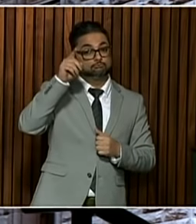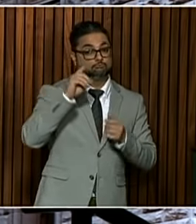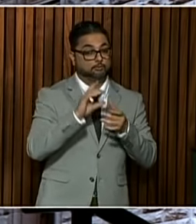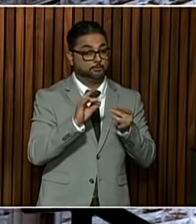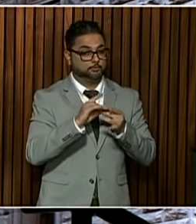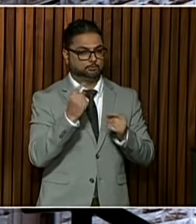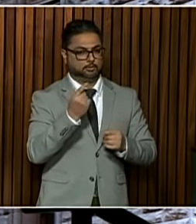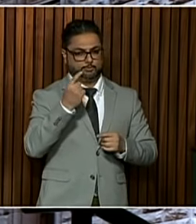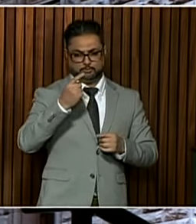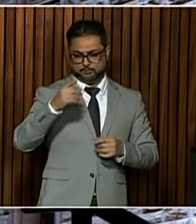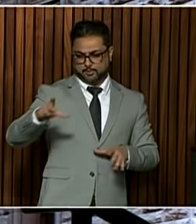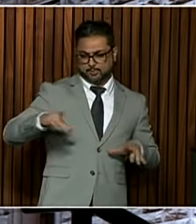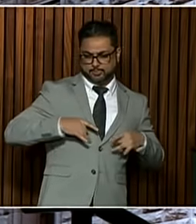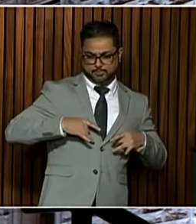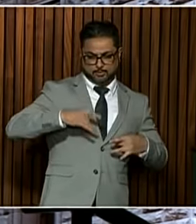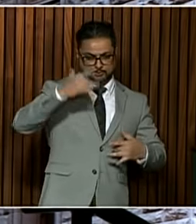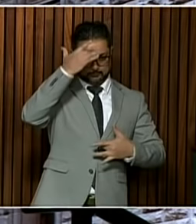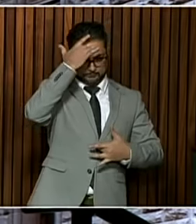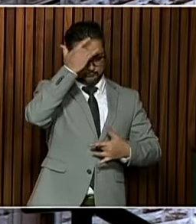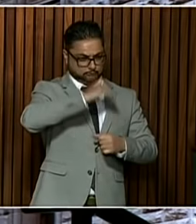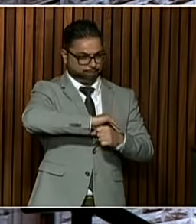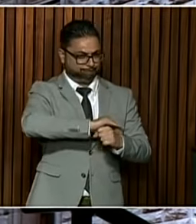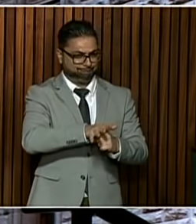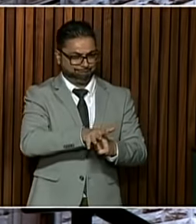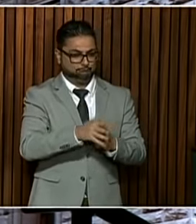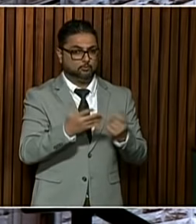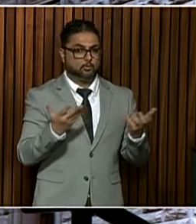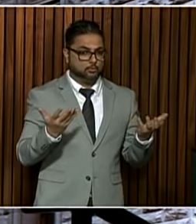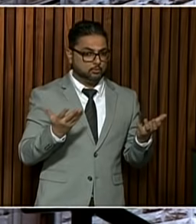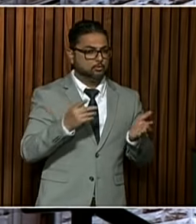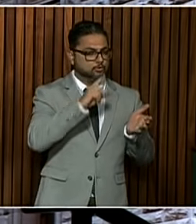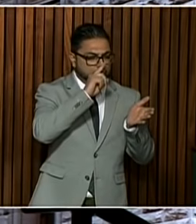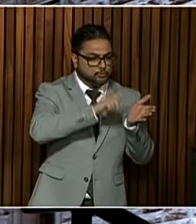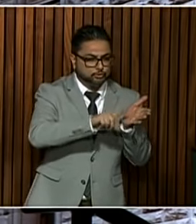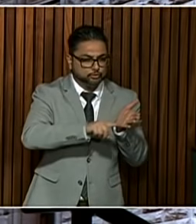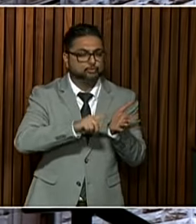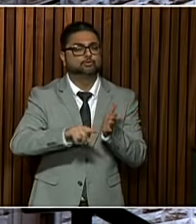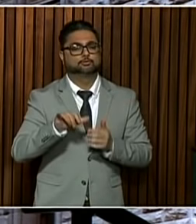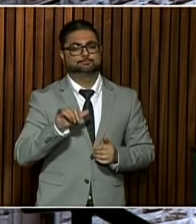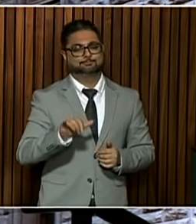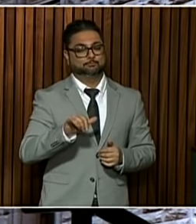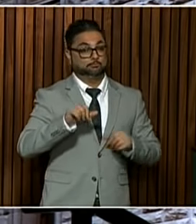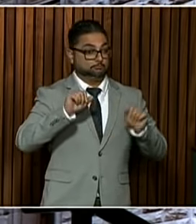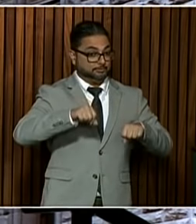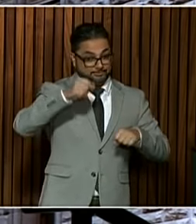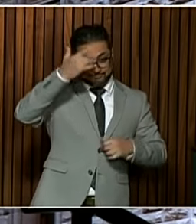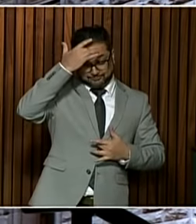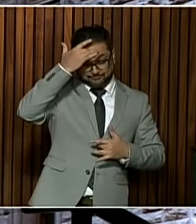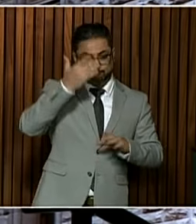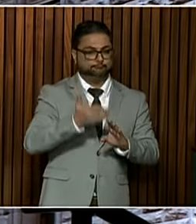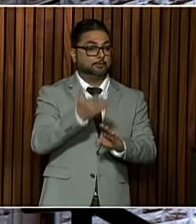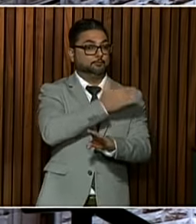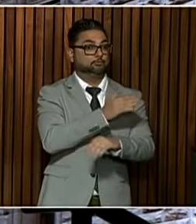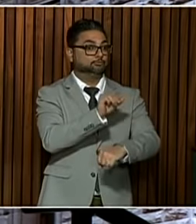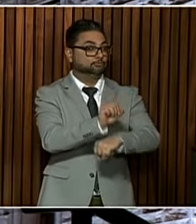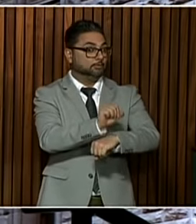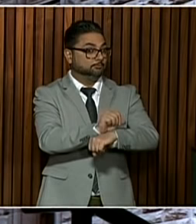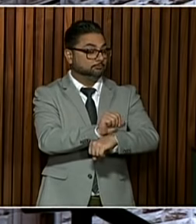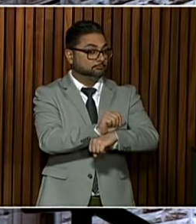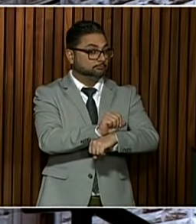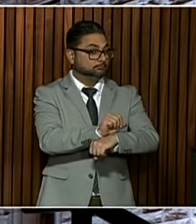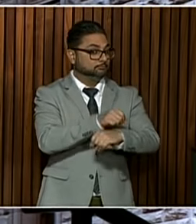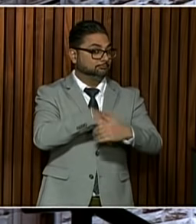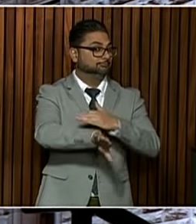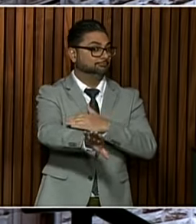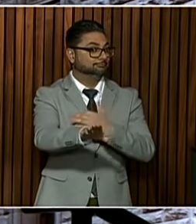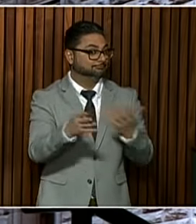got infected before we came to the essential services, almost like 8 to 10 days, 12, 14 on the cases this we're talking